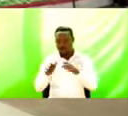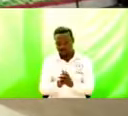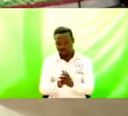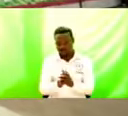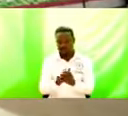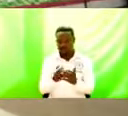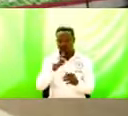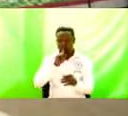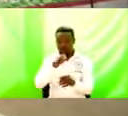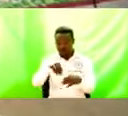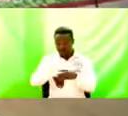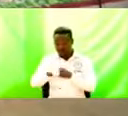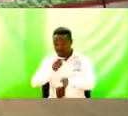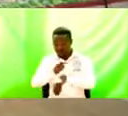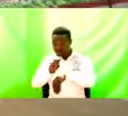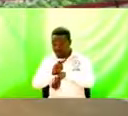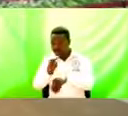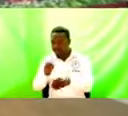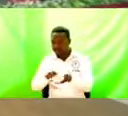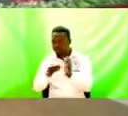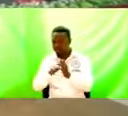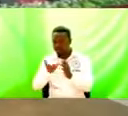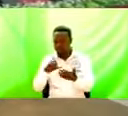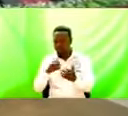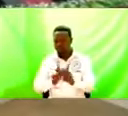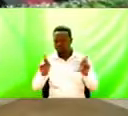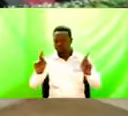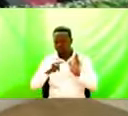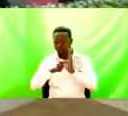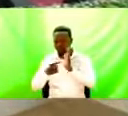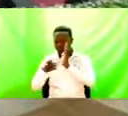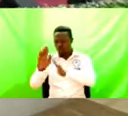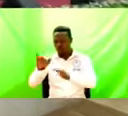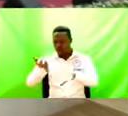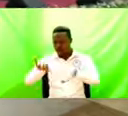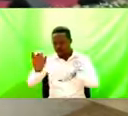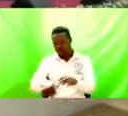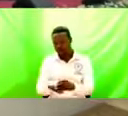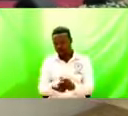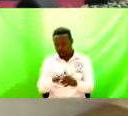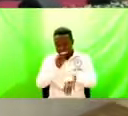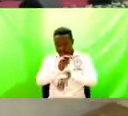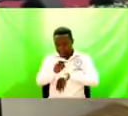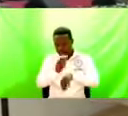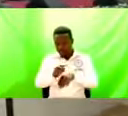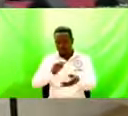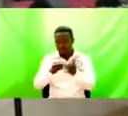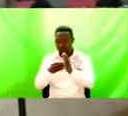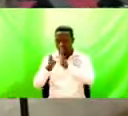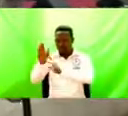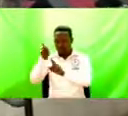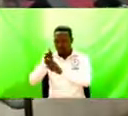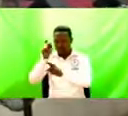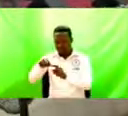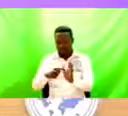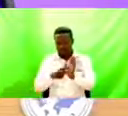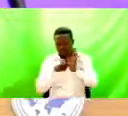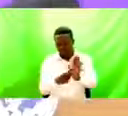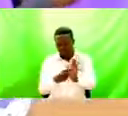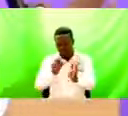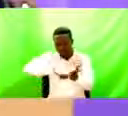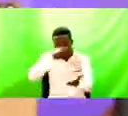in ministry, there should be the public display of God. In ministry, God should be visibly